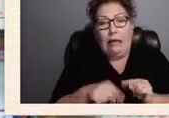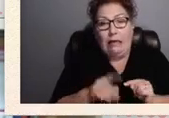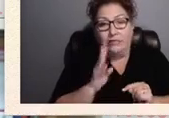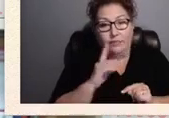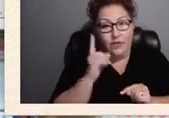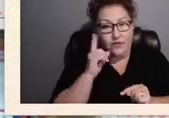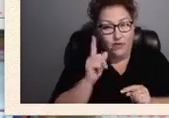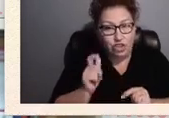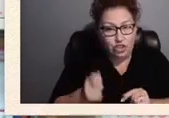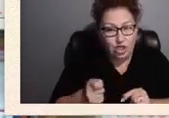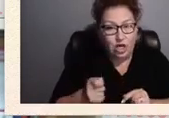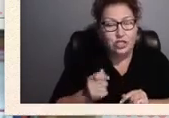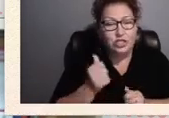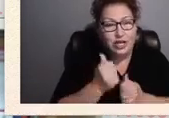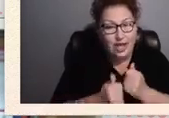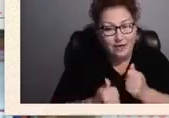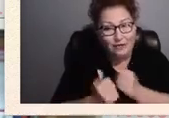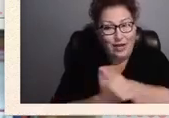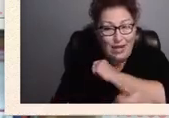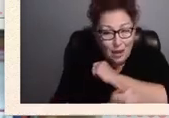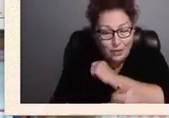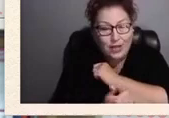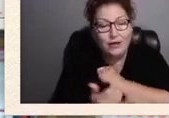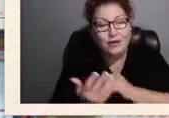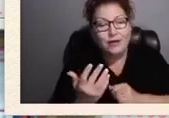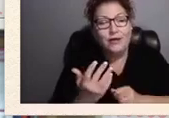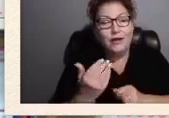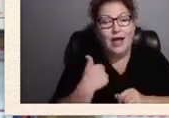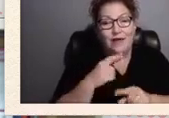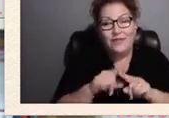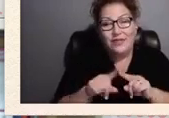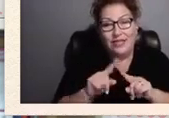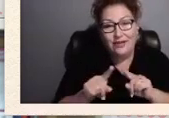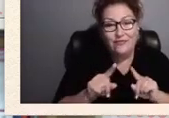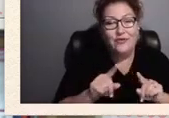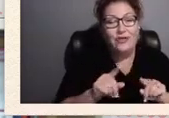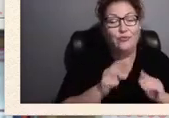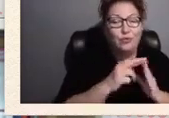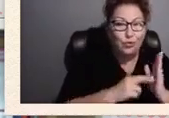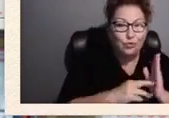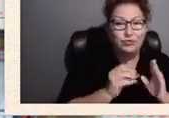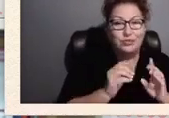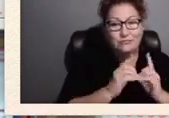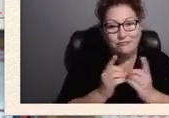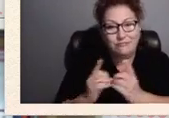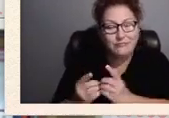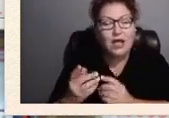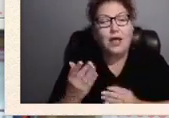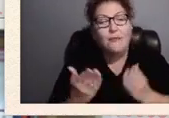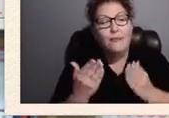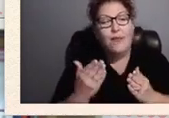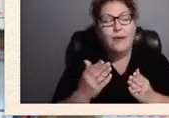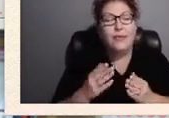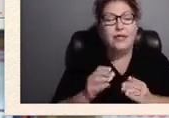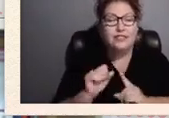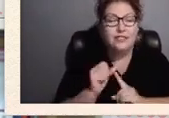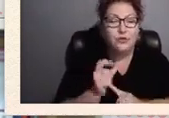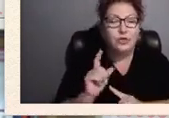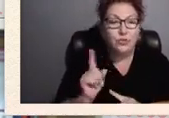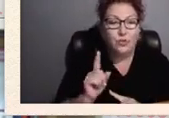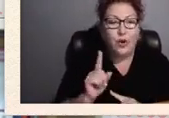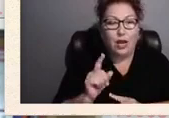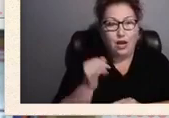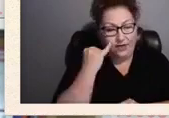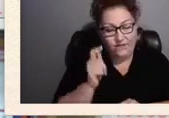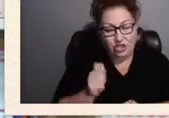every county, have different jurisdictions and rules. And it may be a situation where, a judge may feel